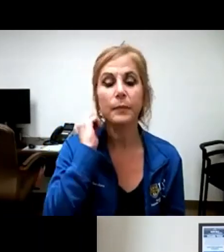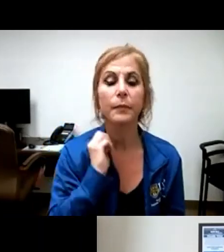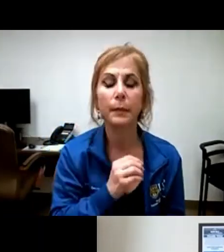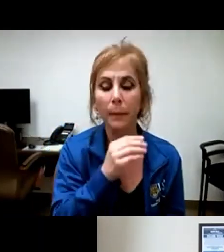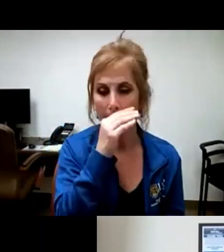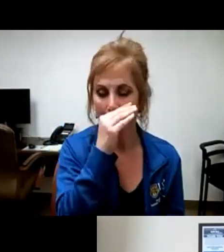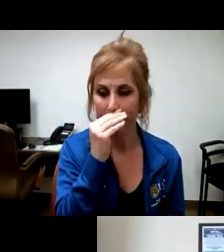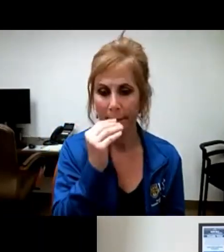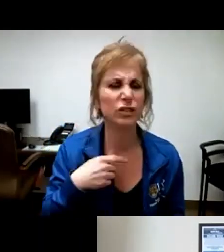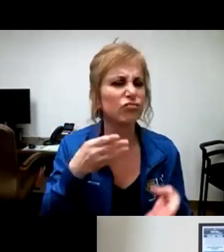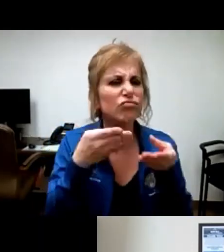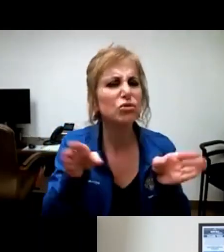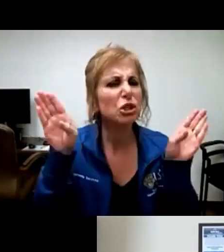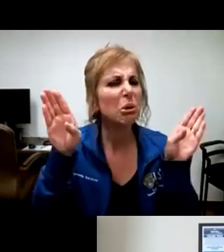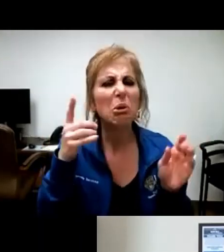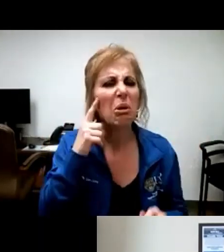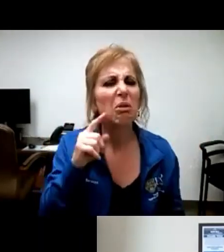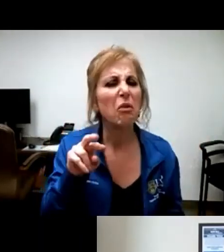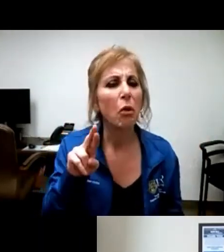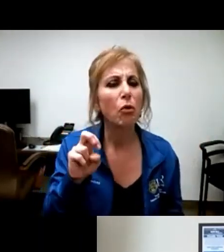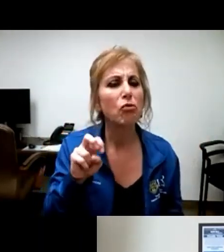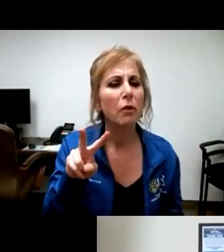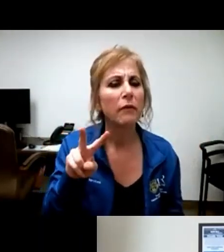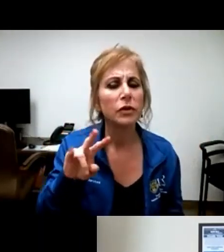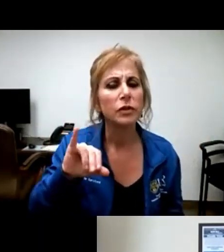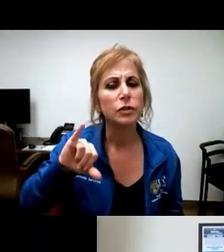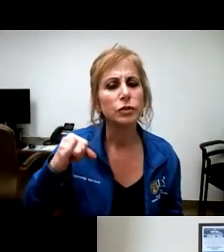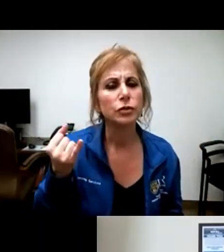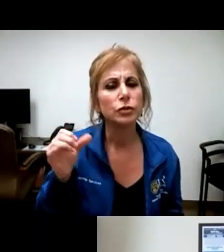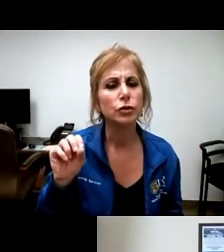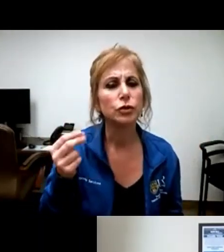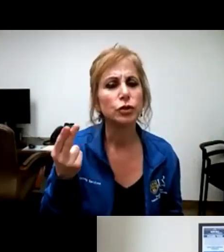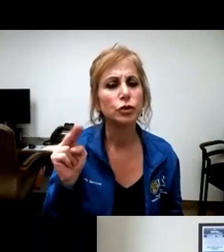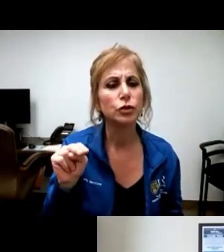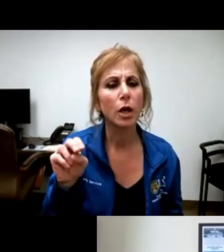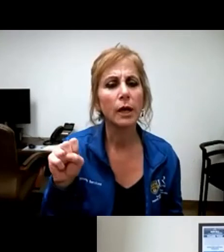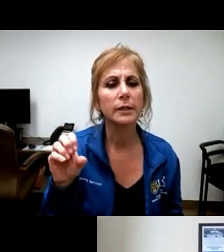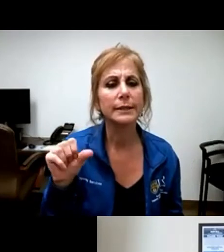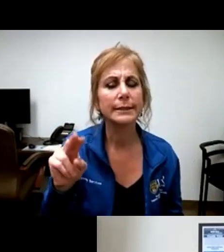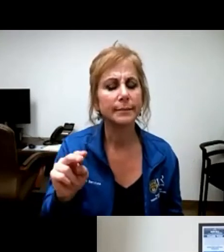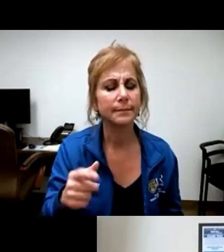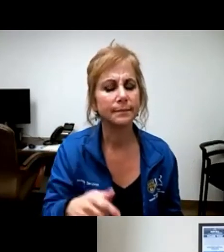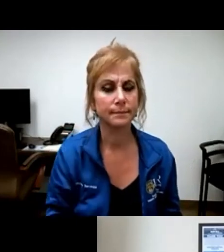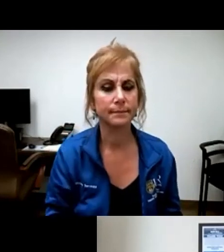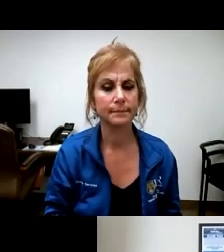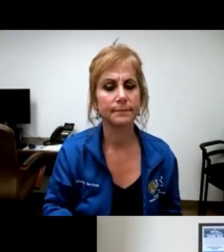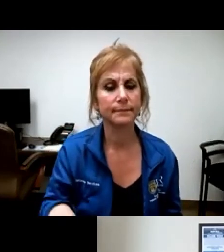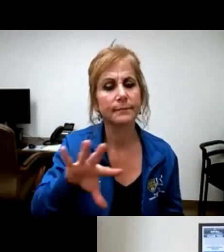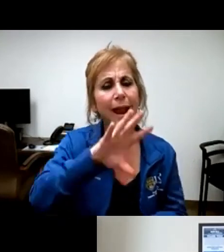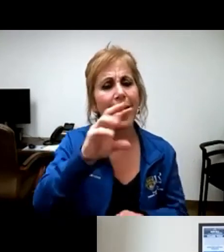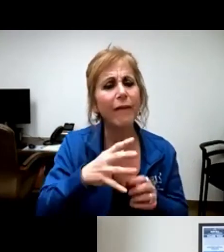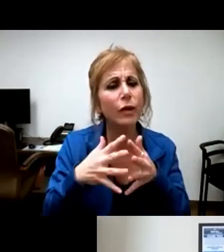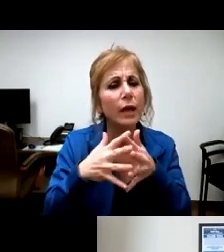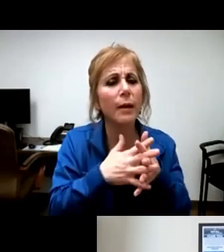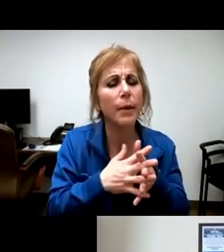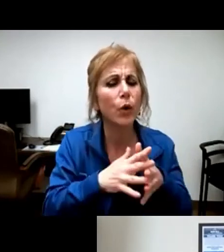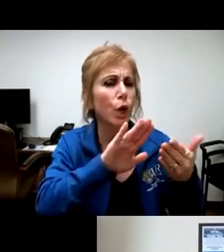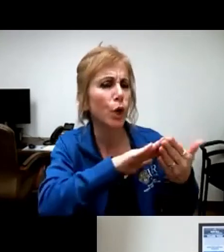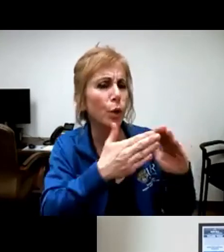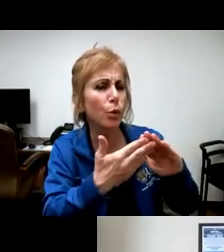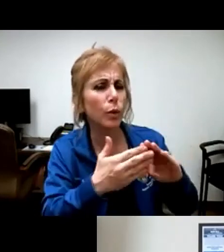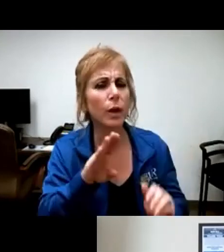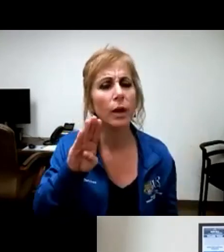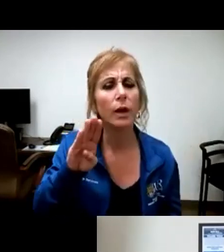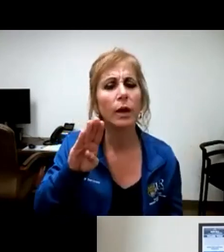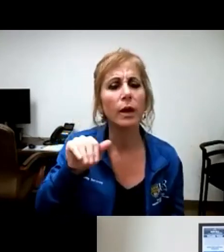for Reverend Johnson. I'm trying to reach to the African American in Batavia, and I'm finding it very